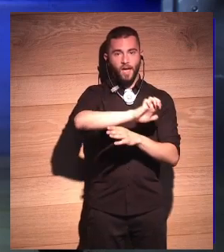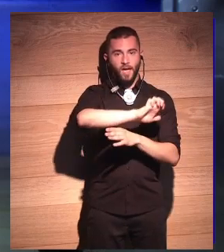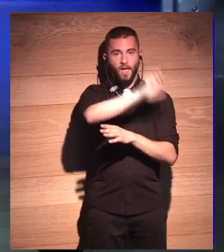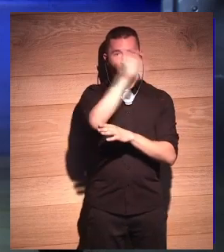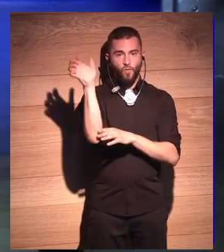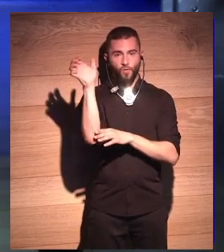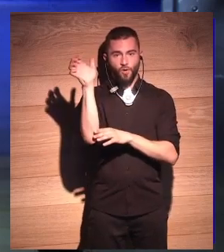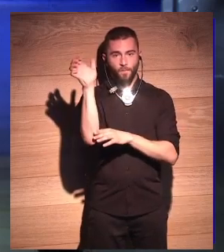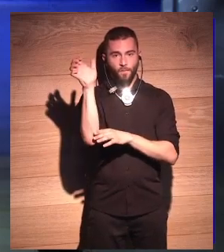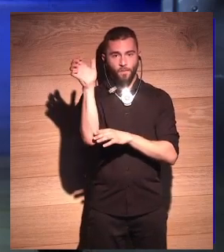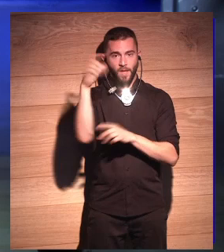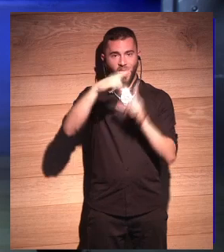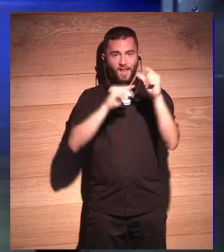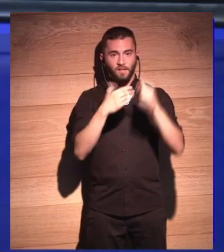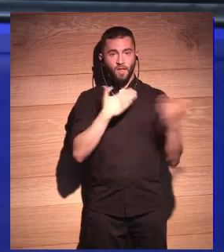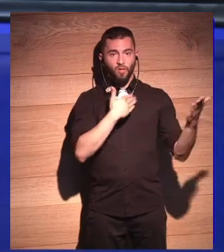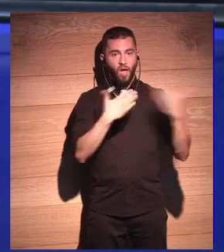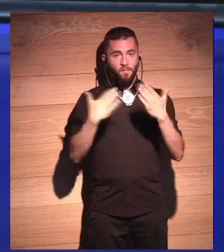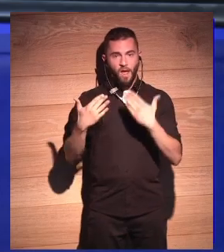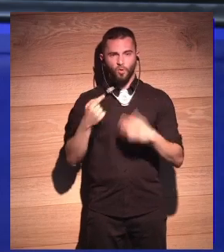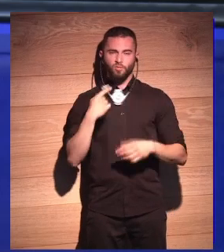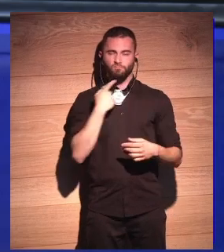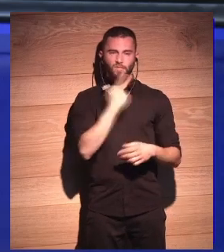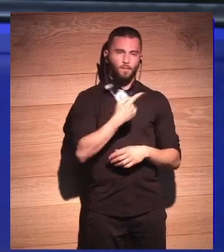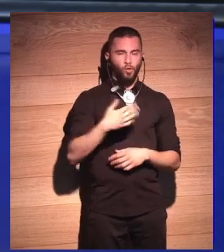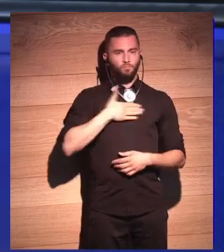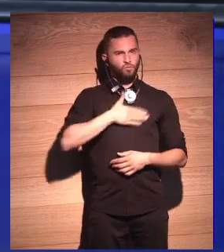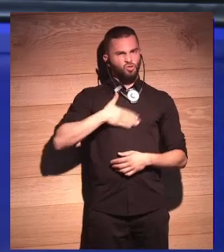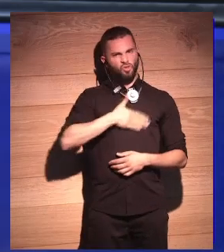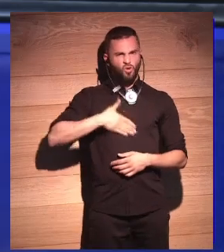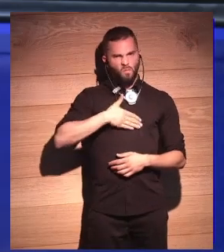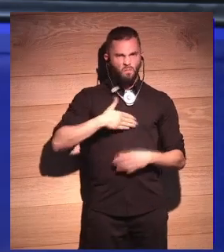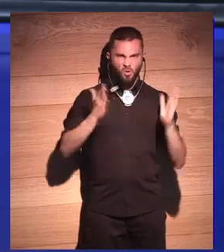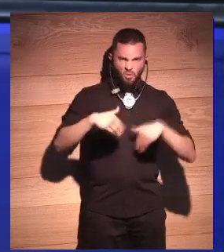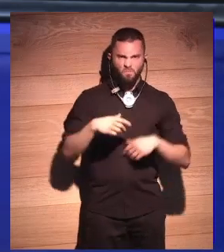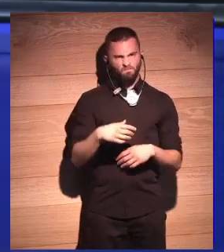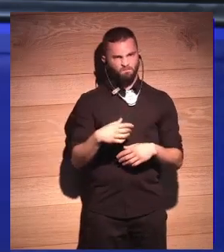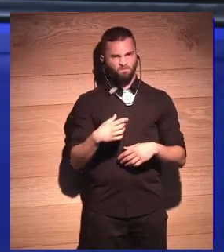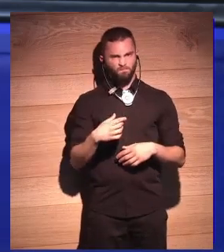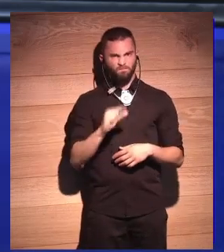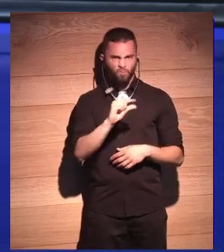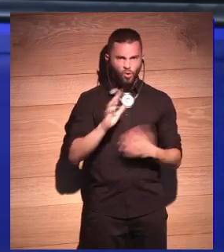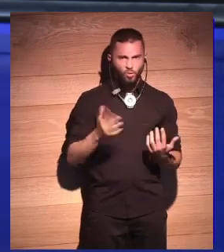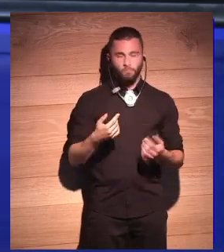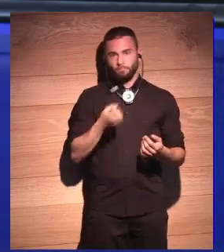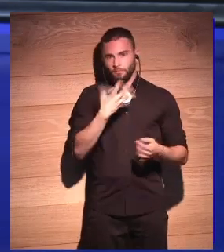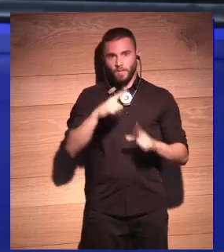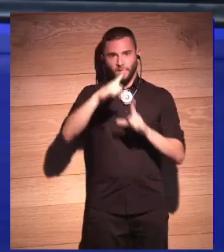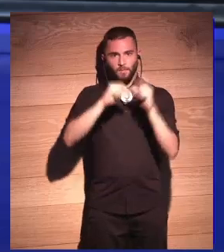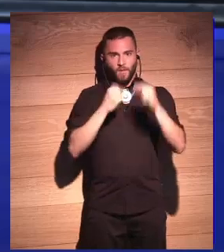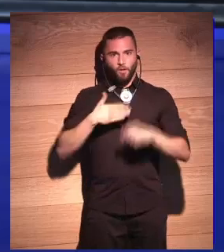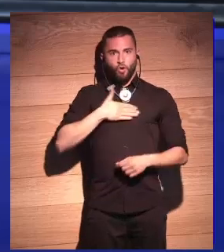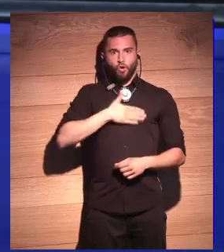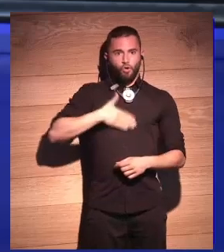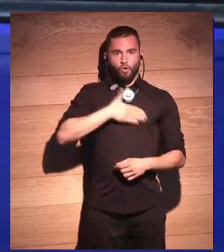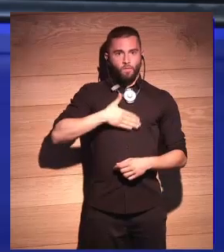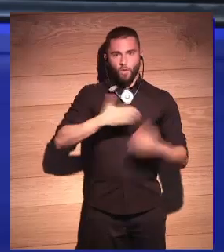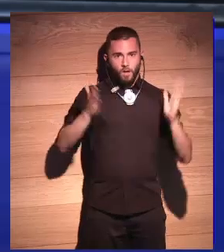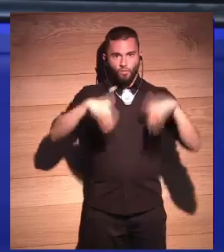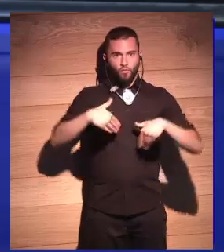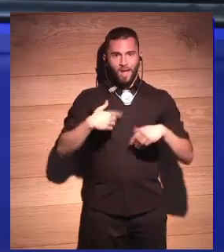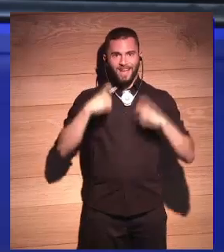slightly uncomfortable. And they went, good. Space is not comfortable. Space wants to kill you. It will try to kill you. So